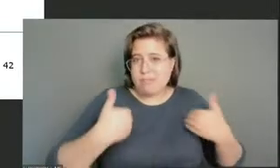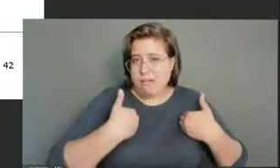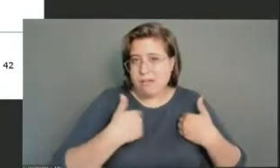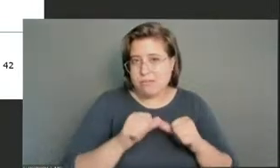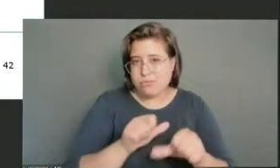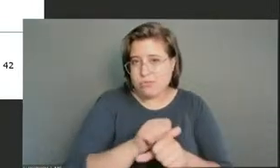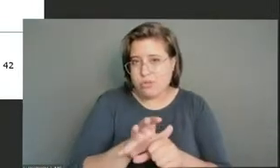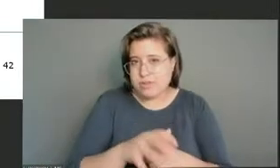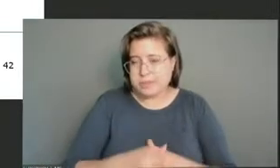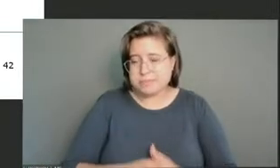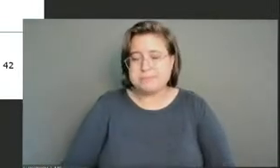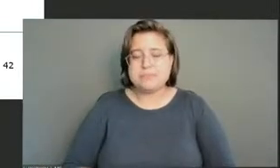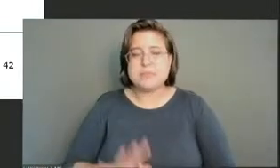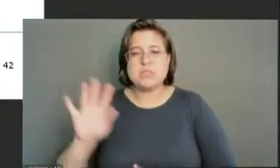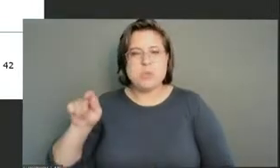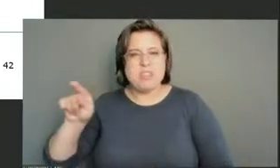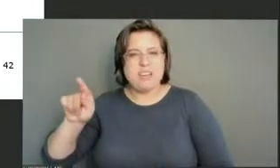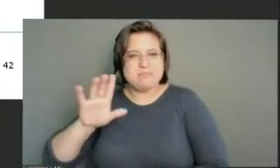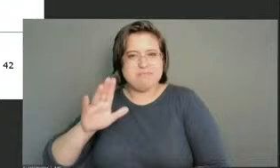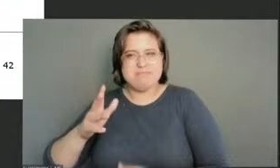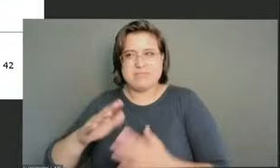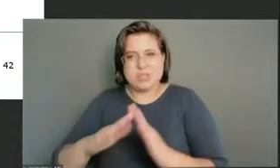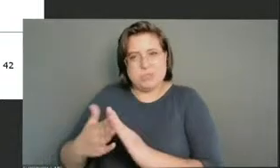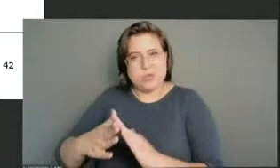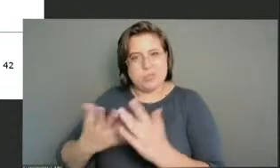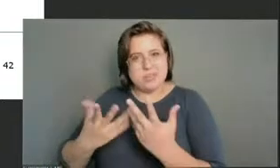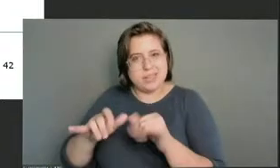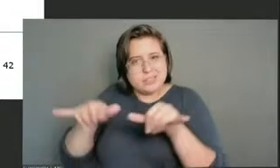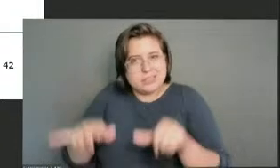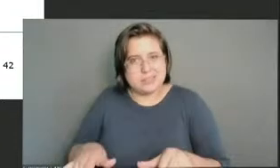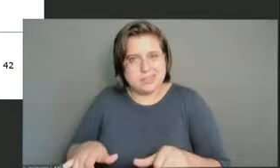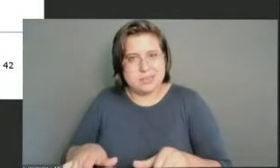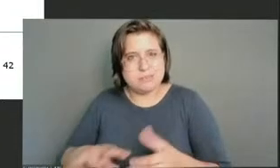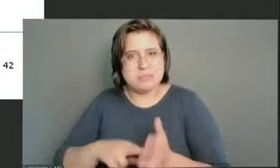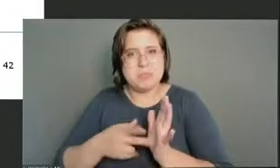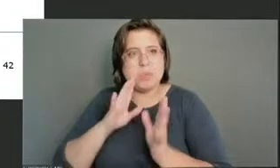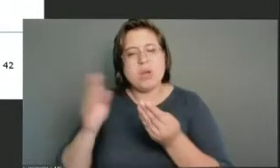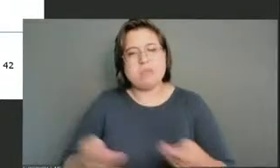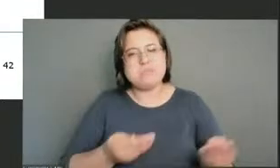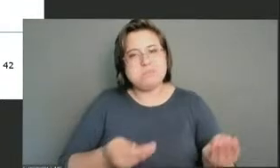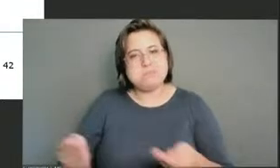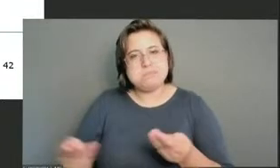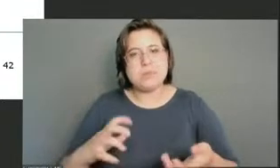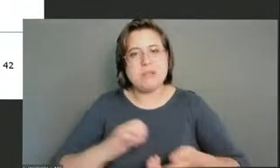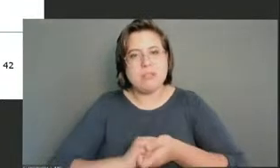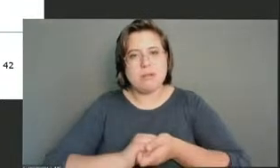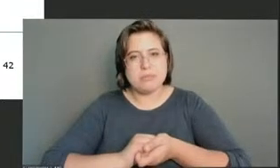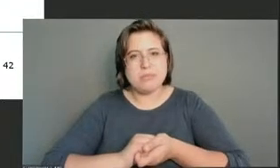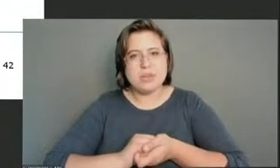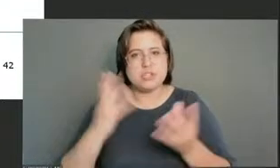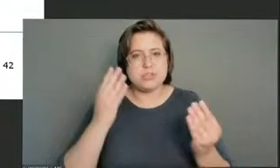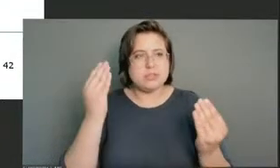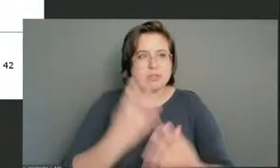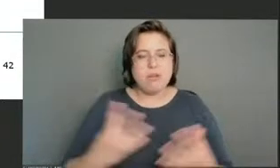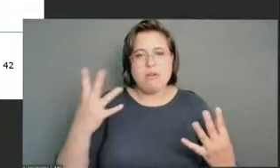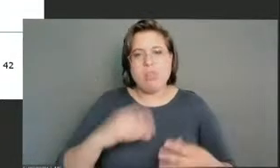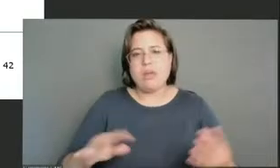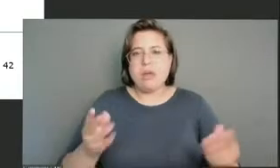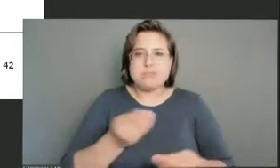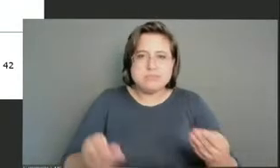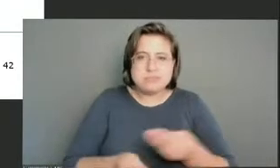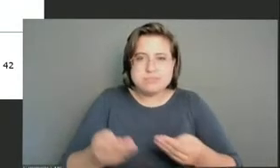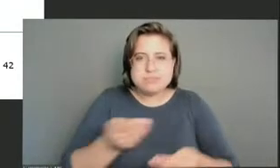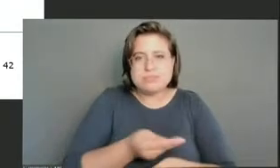health equity learning community infrastructure will facilitate those collaborations and exchange of knowledge between the centers and